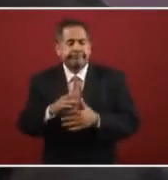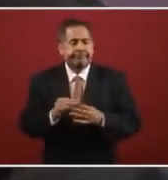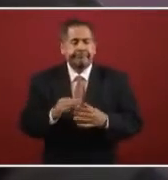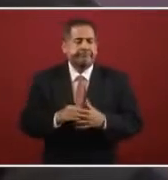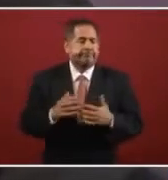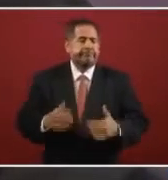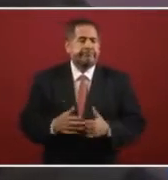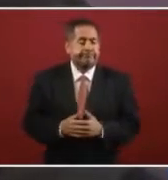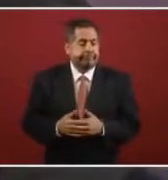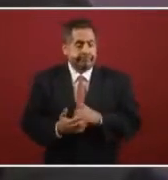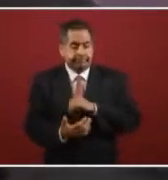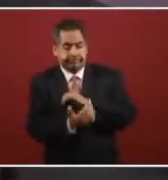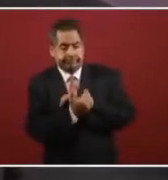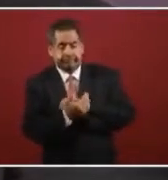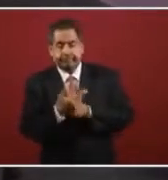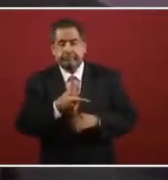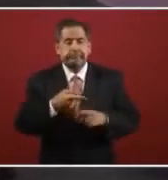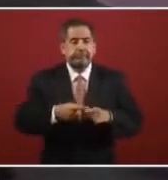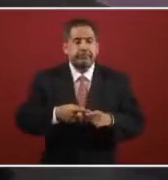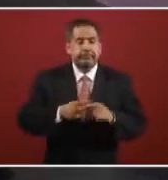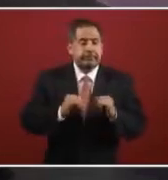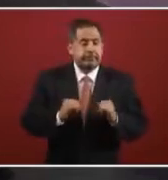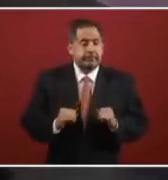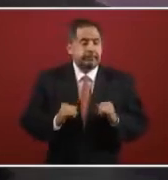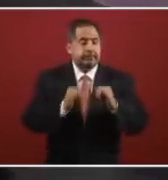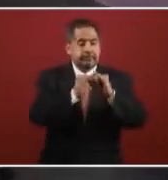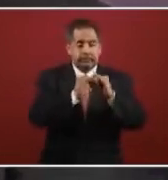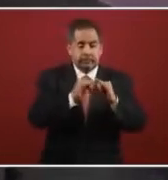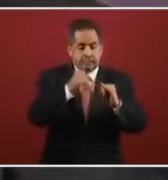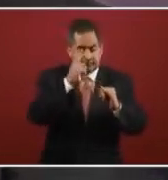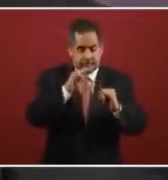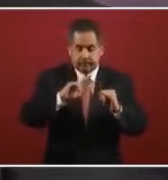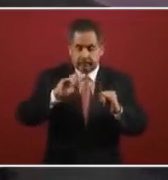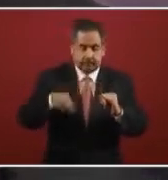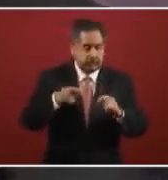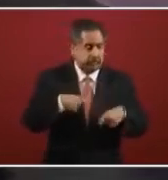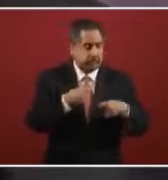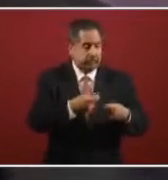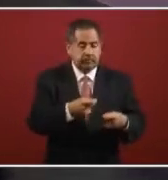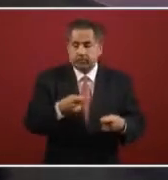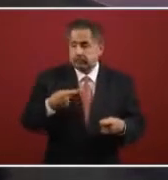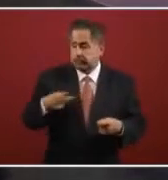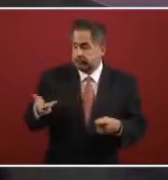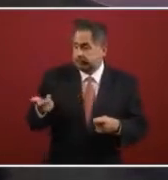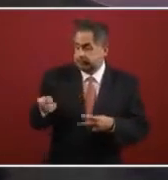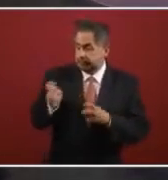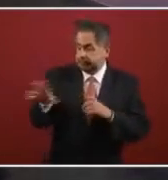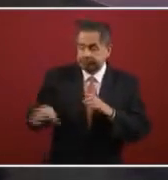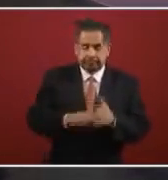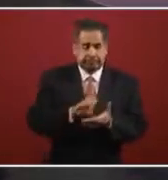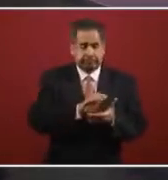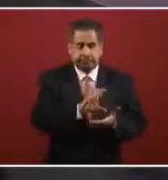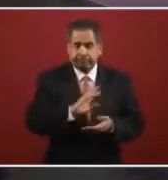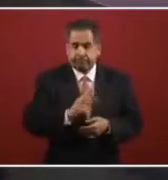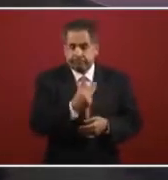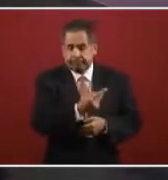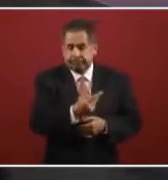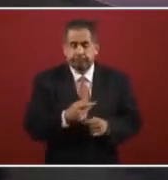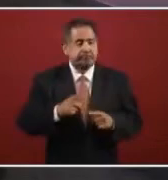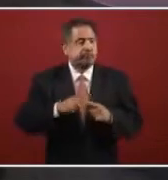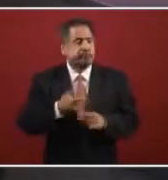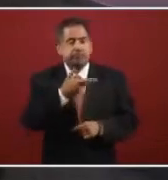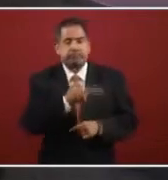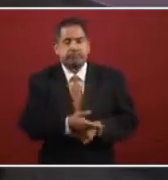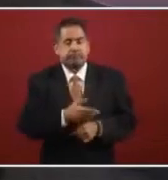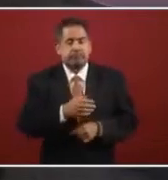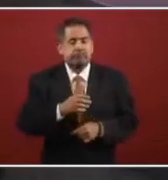la auction. solicitud que nos hizo el Instituto para devolver al pueblo ruralo al señor So they were presidente solicited sobre by el the destino de los institute bienes to del ciudadano return to